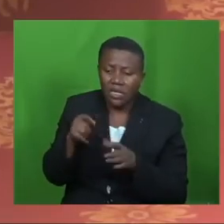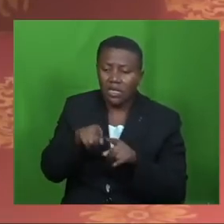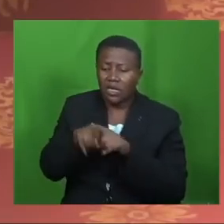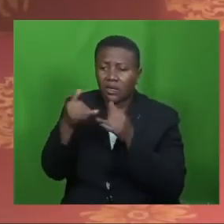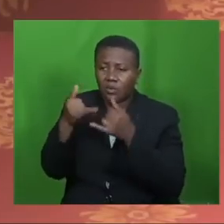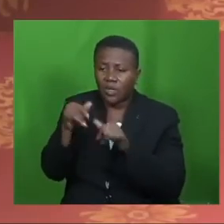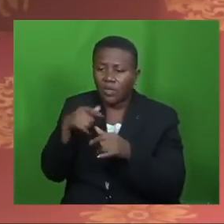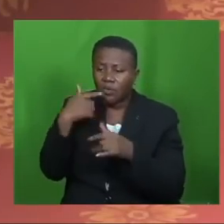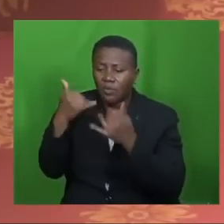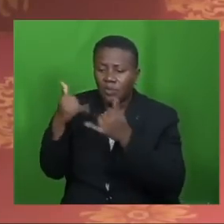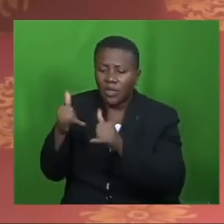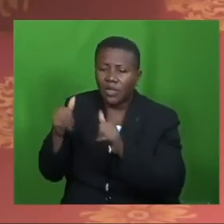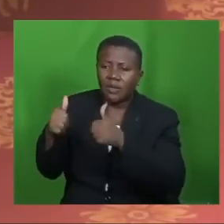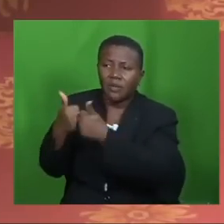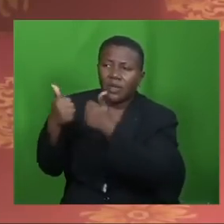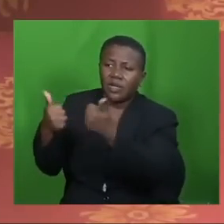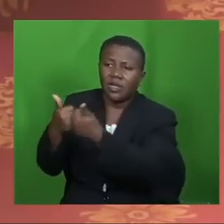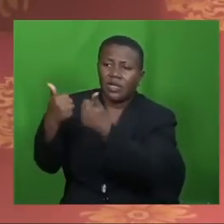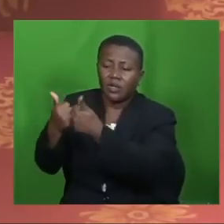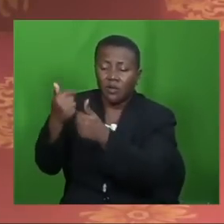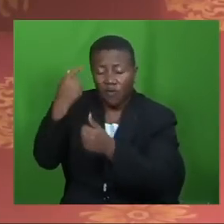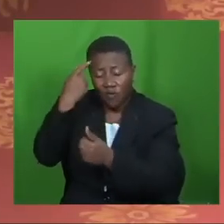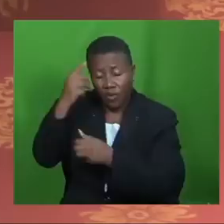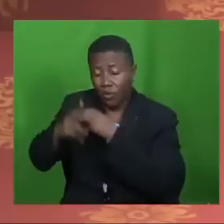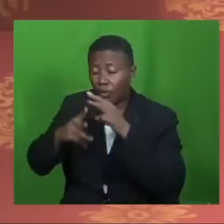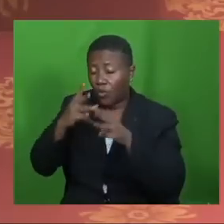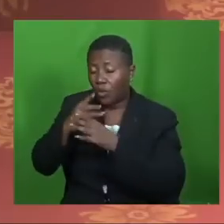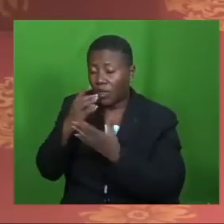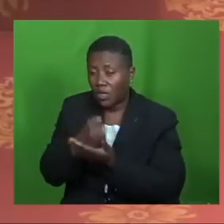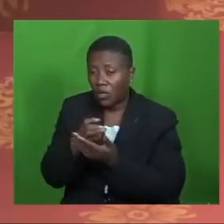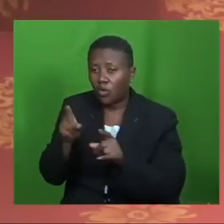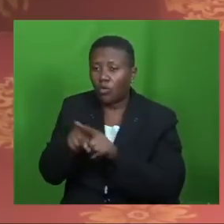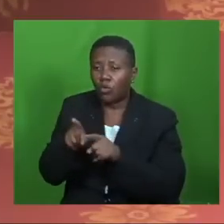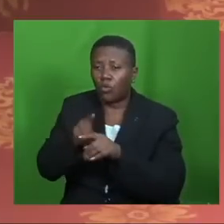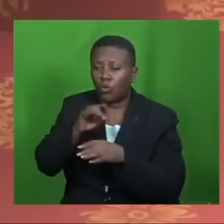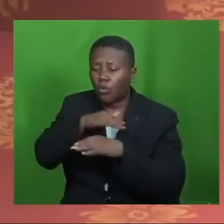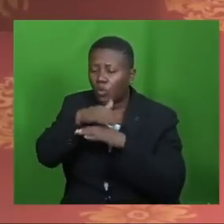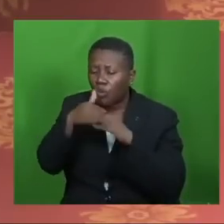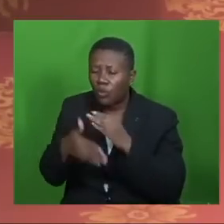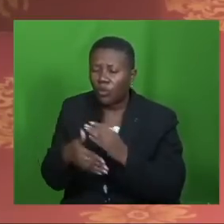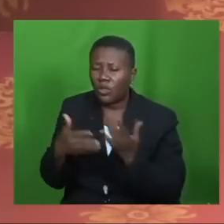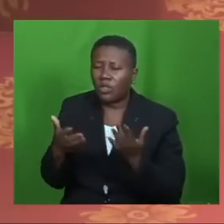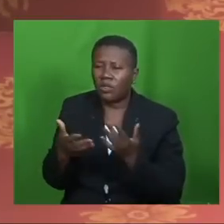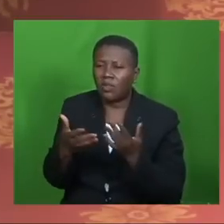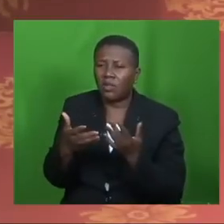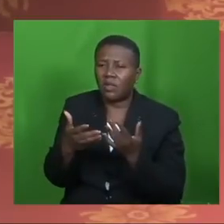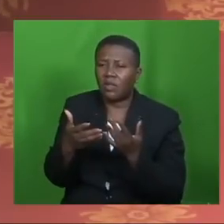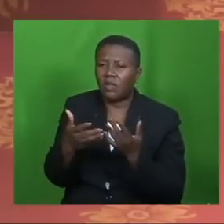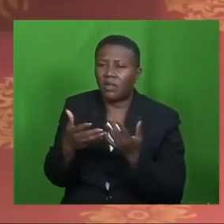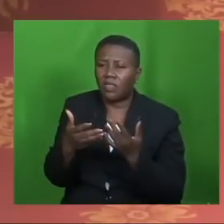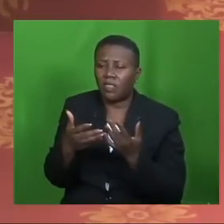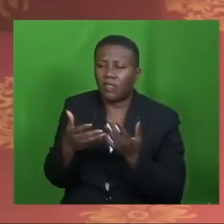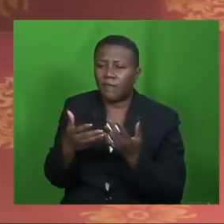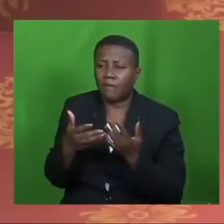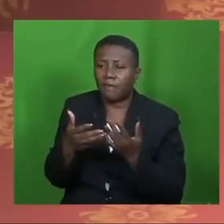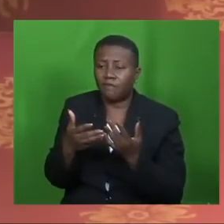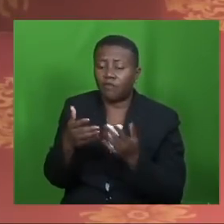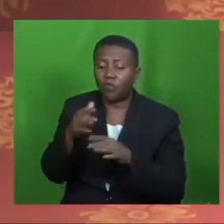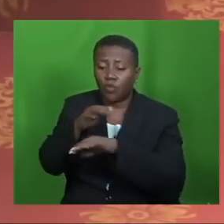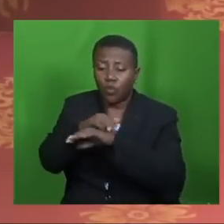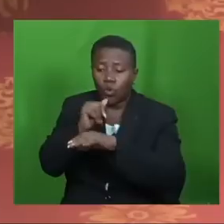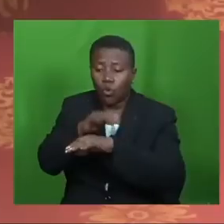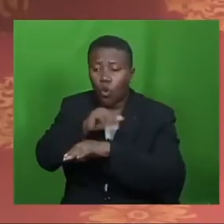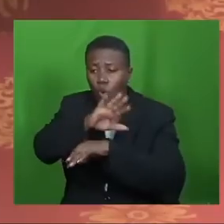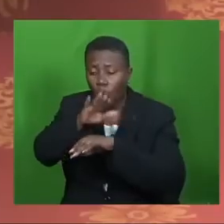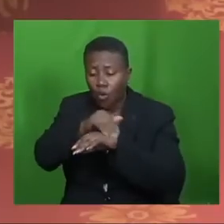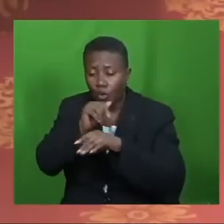Cup. Some of these players switched their nationality and ended their self-imposed ban from the national team and were eventually called into the World Cup